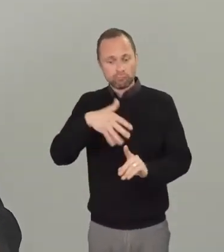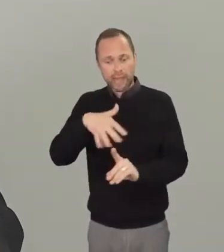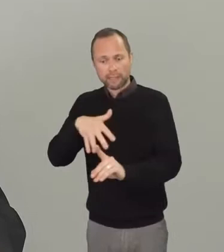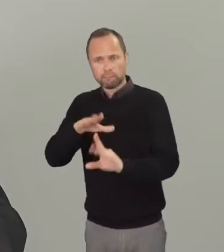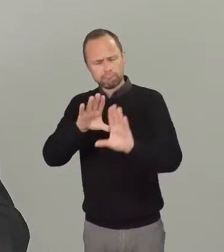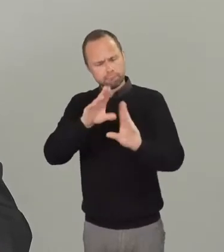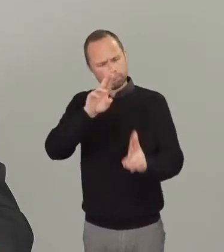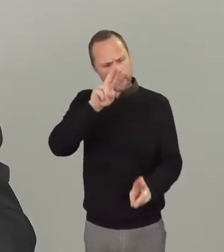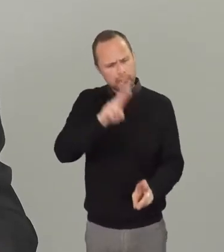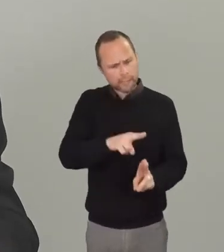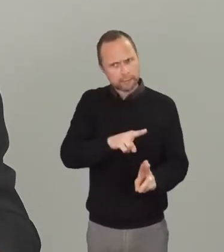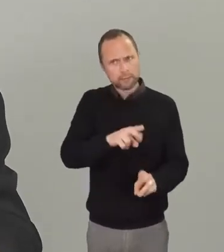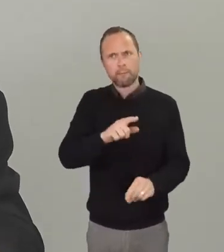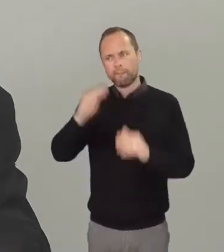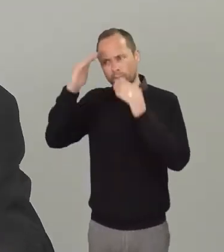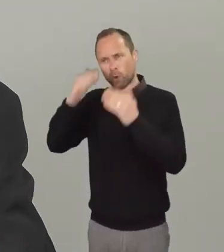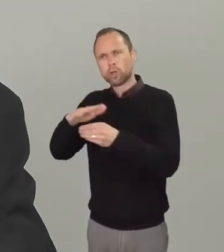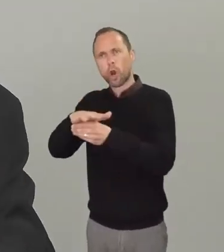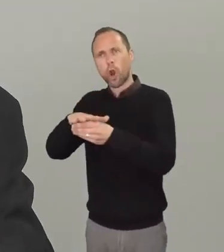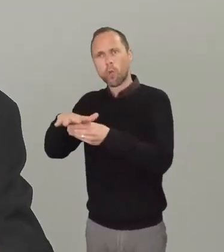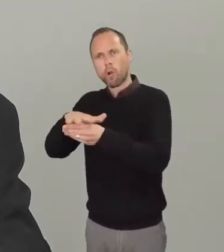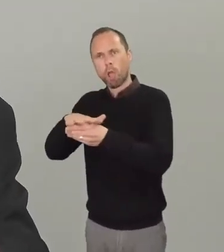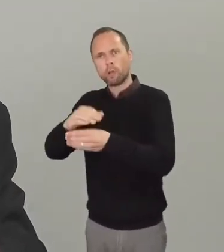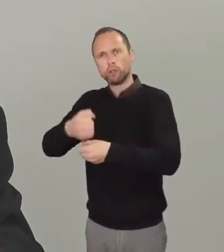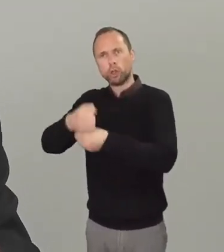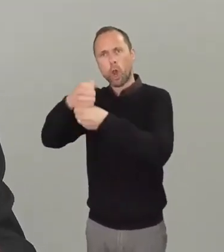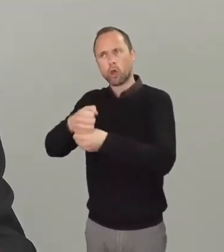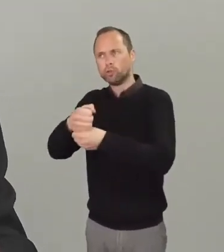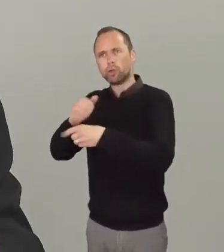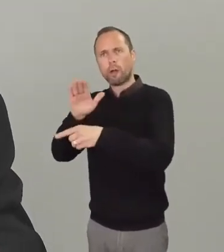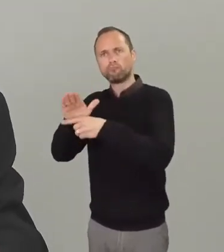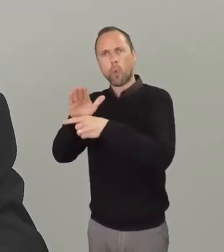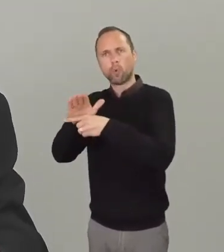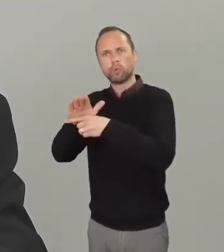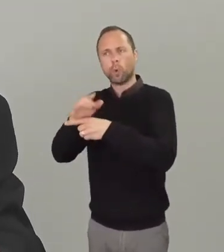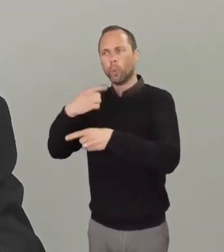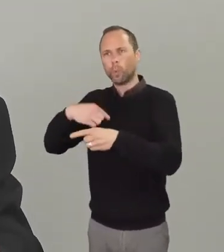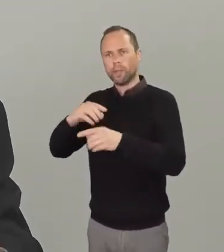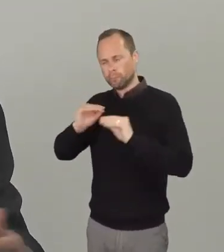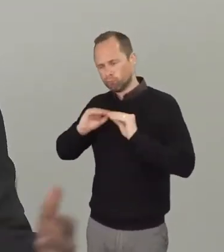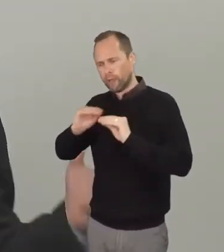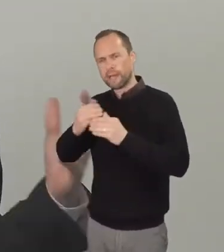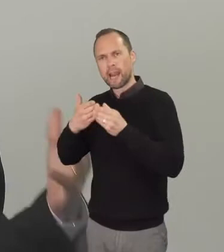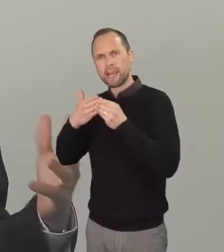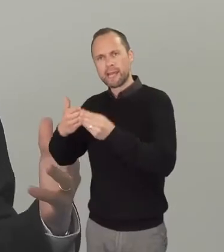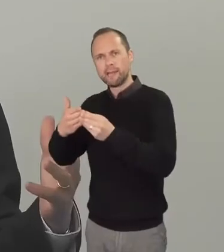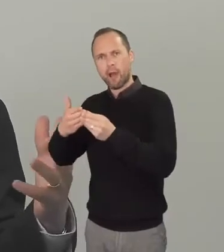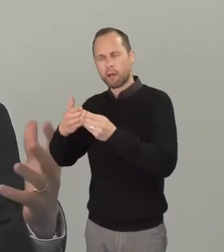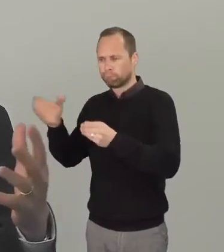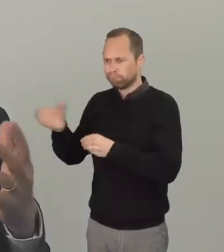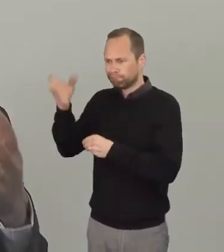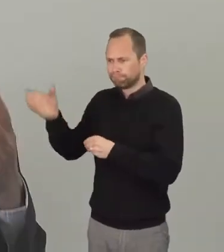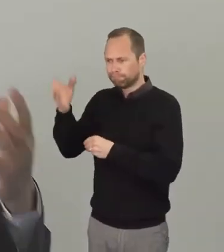churches. And what we saw in the last 5 years was that this